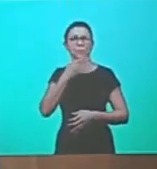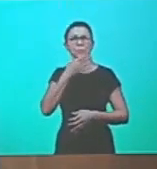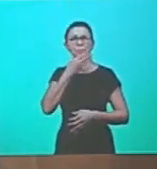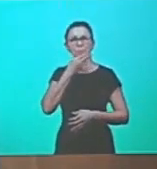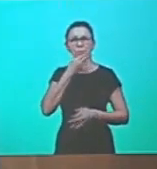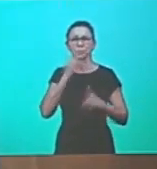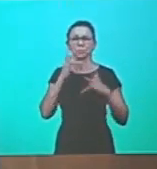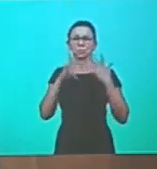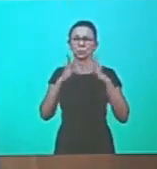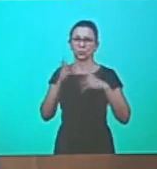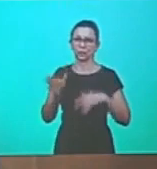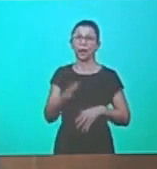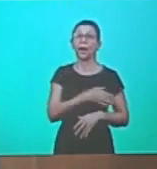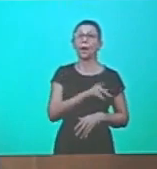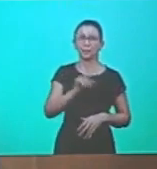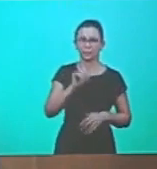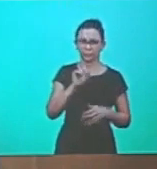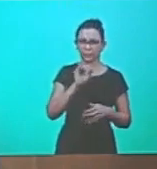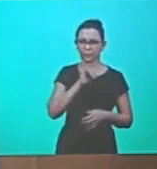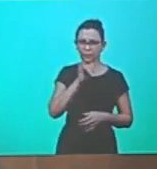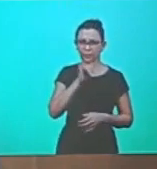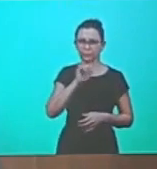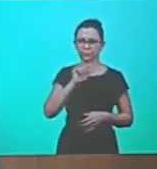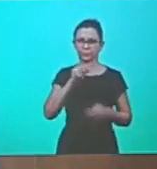grand feast.